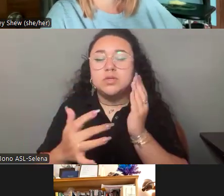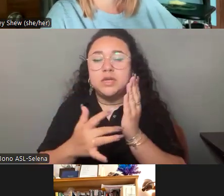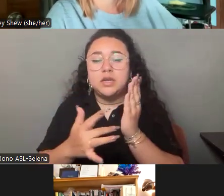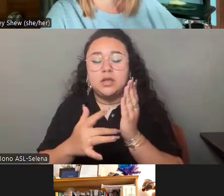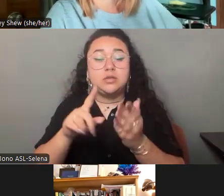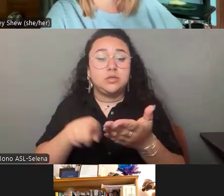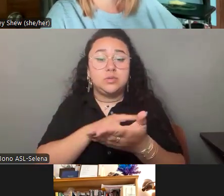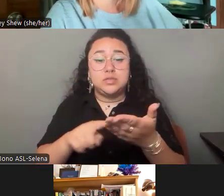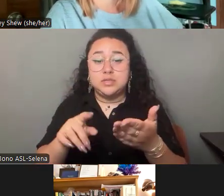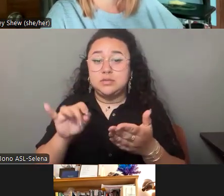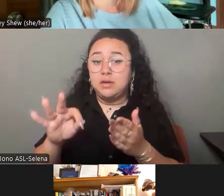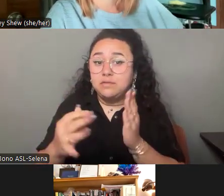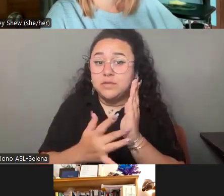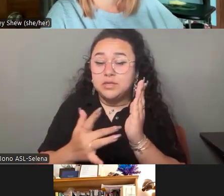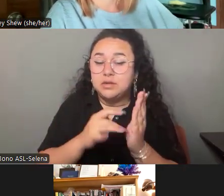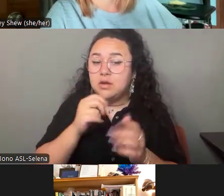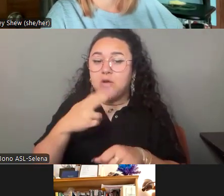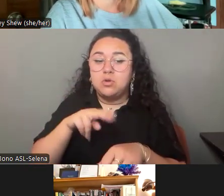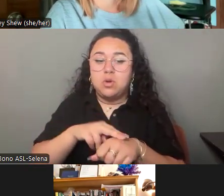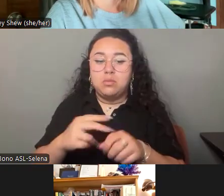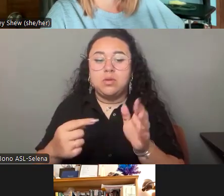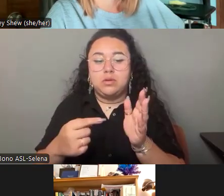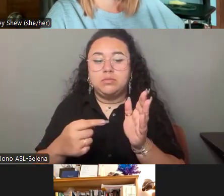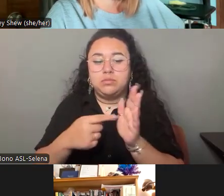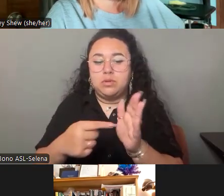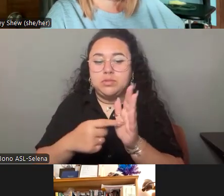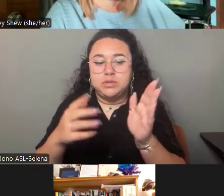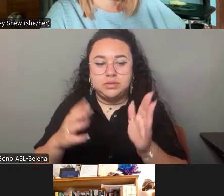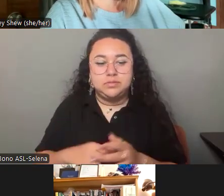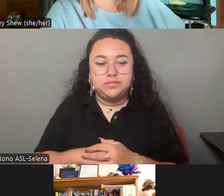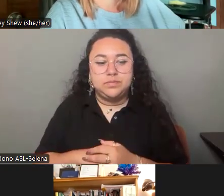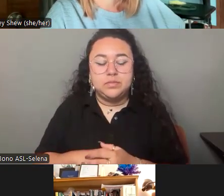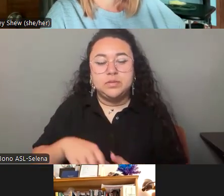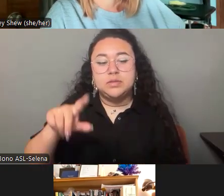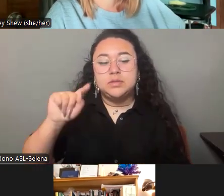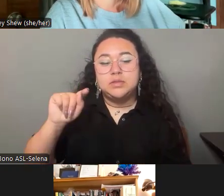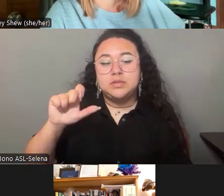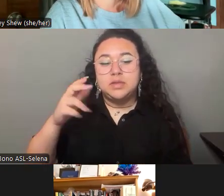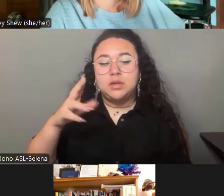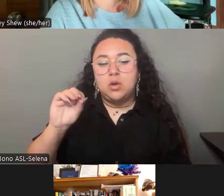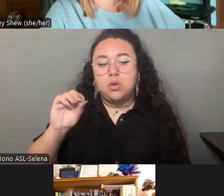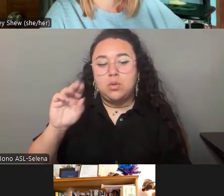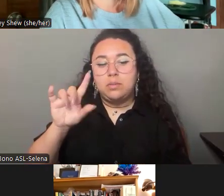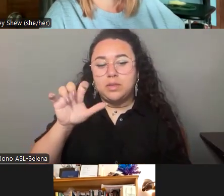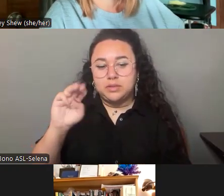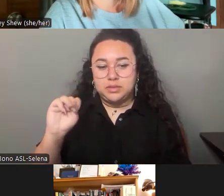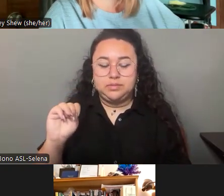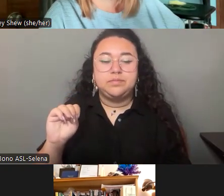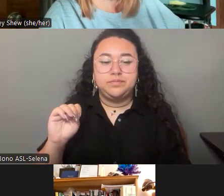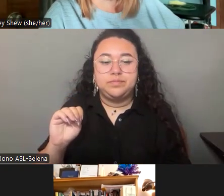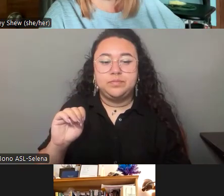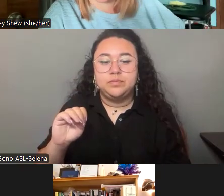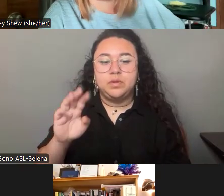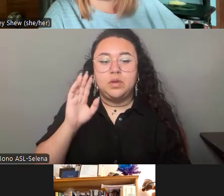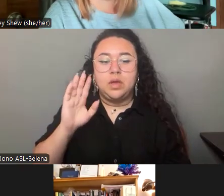represented. All right. So technoableism. Um, what is technoableism? I actually have to talk about what